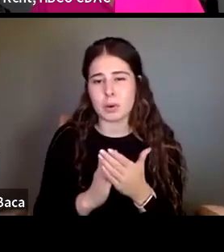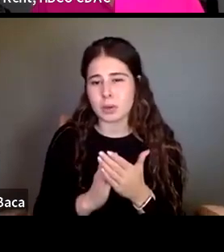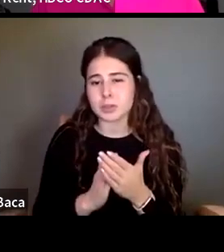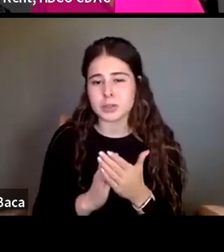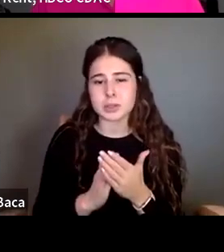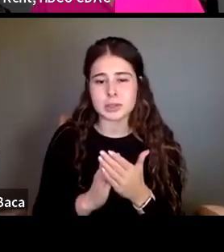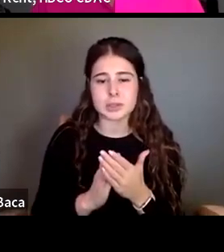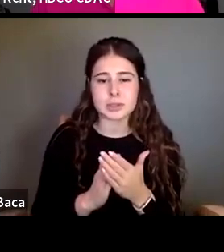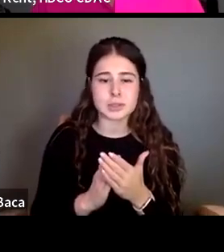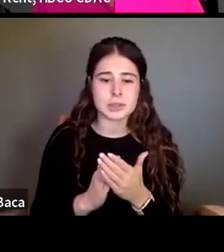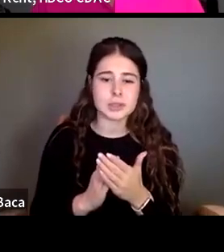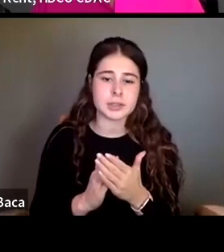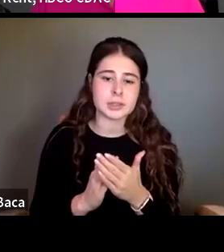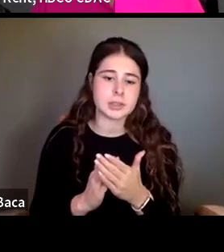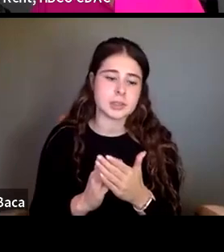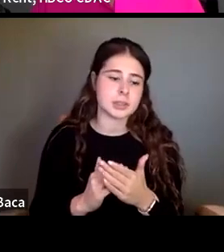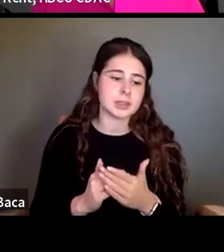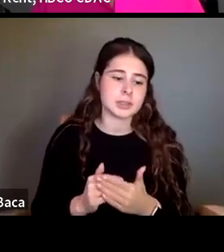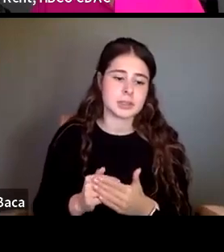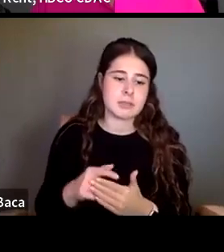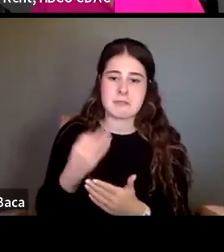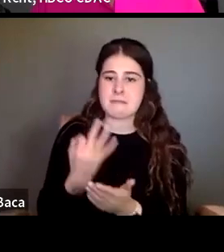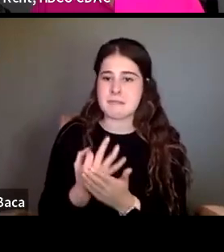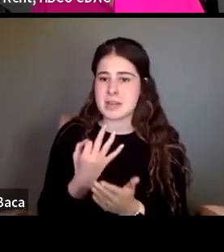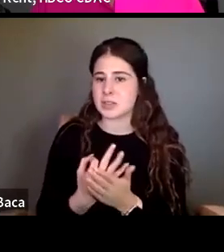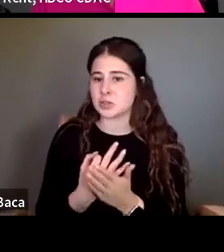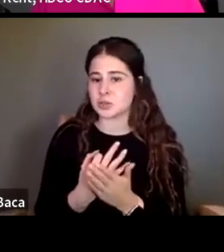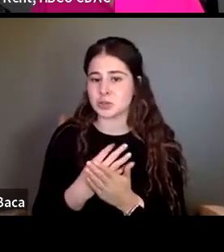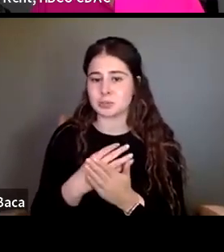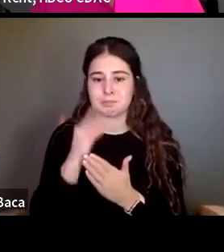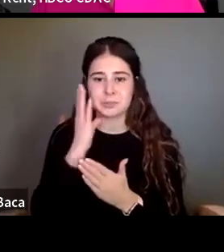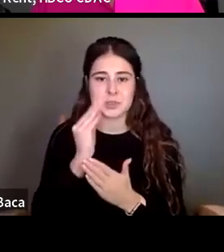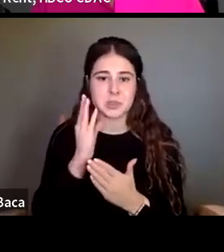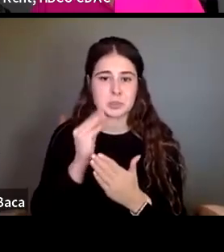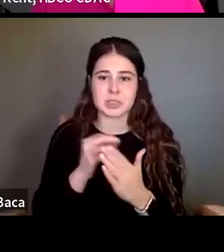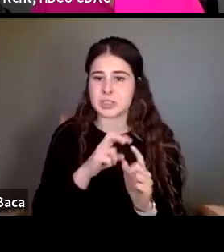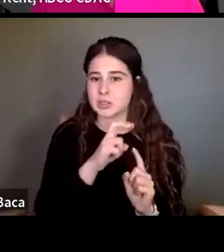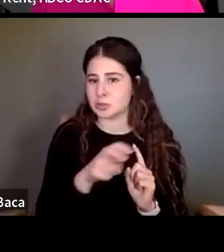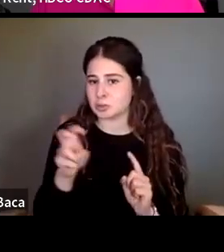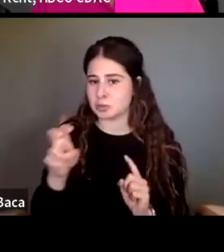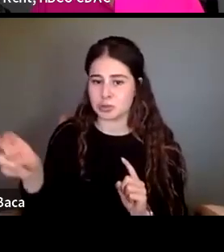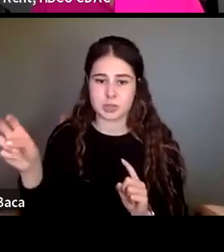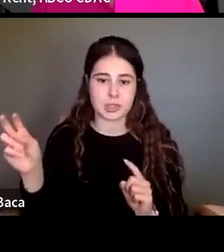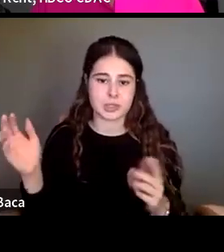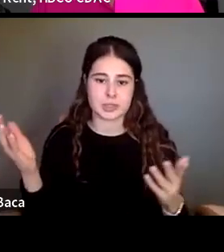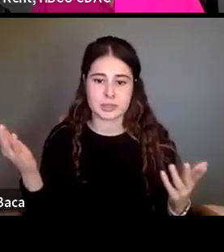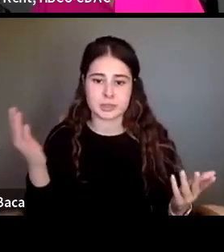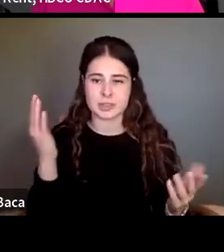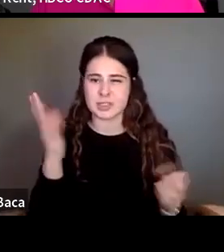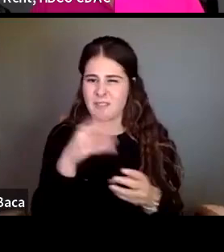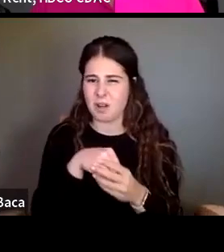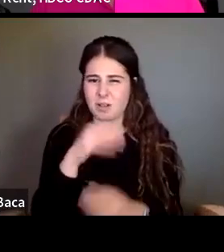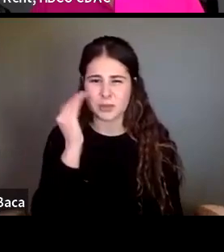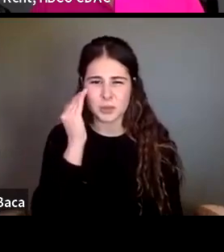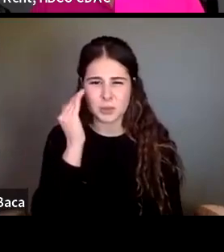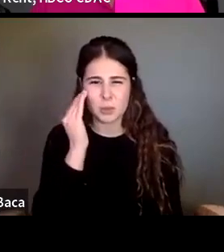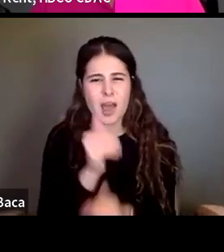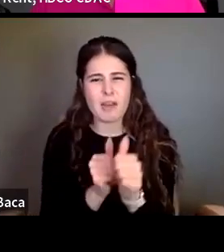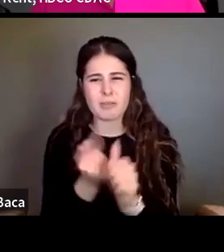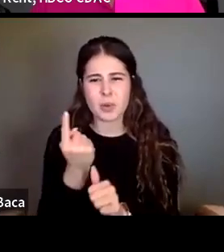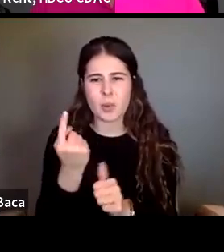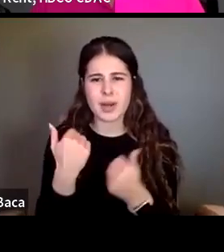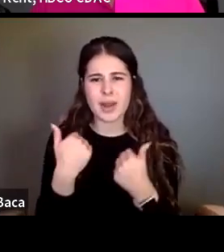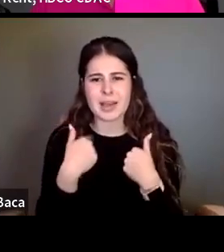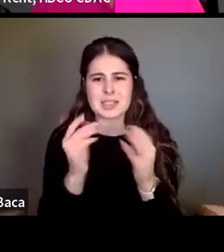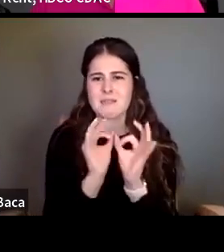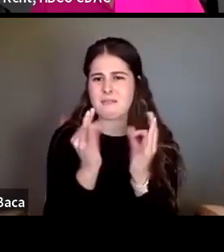life of someone, I think can then hearken to, everyone knows an older adult, everyone has a family member who's an older adult. So thinking